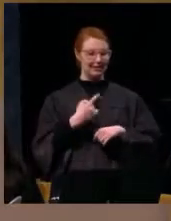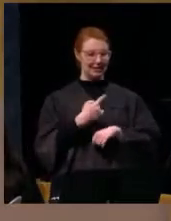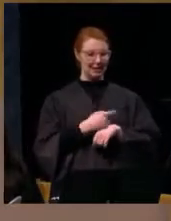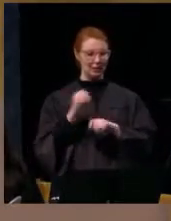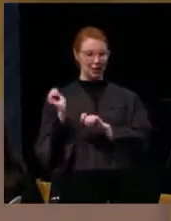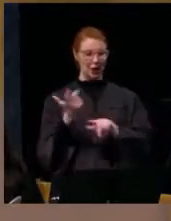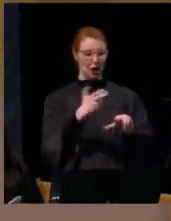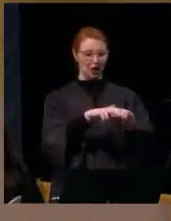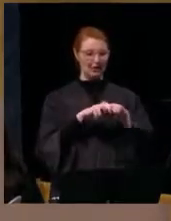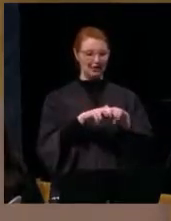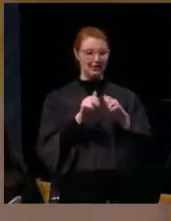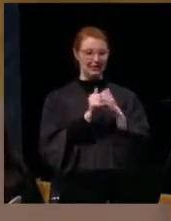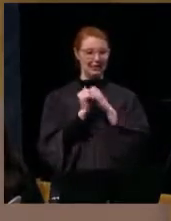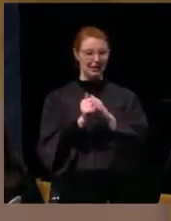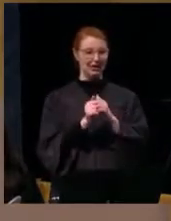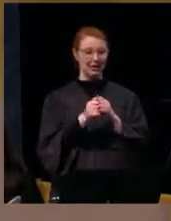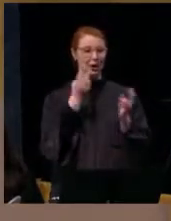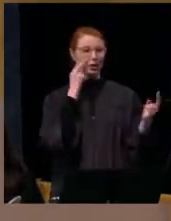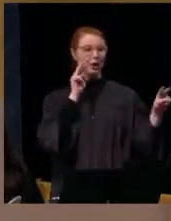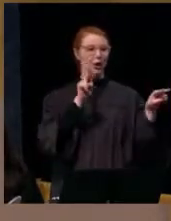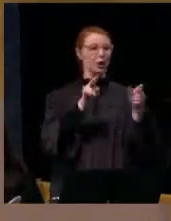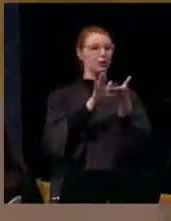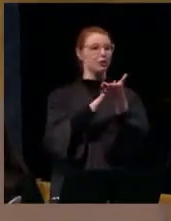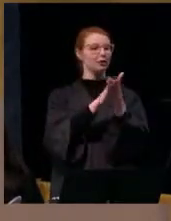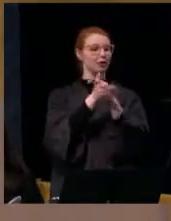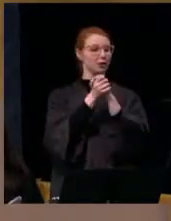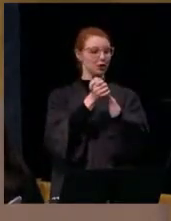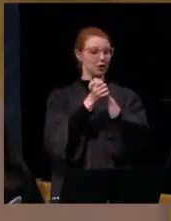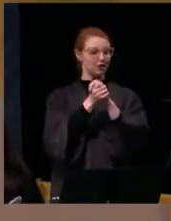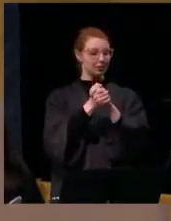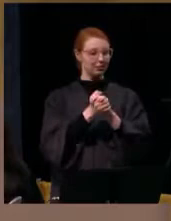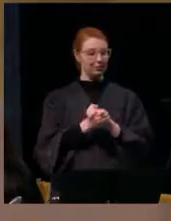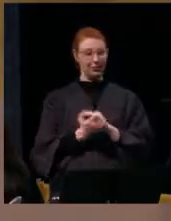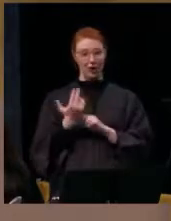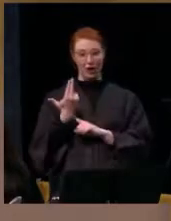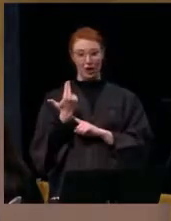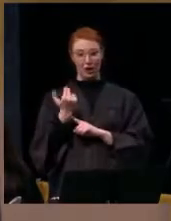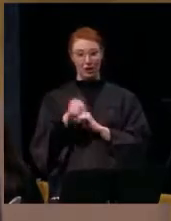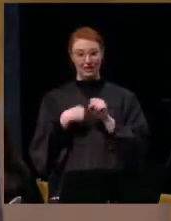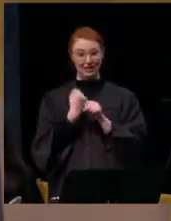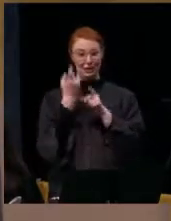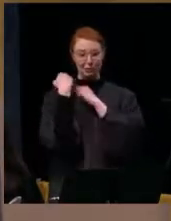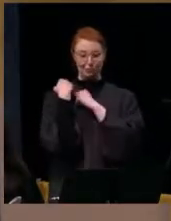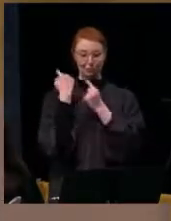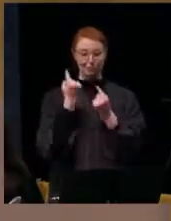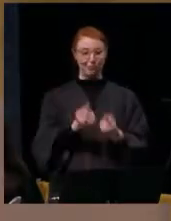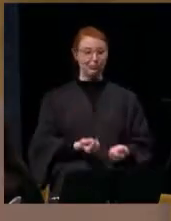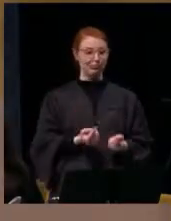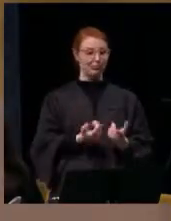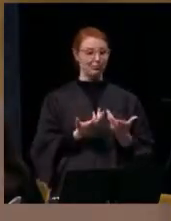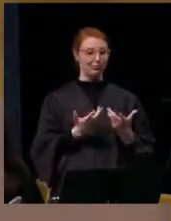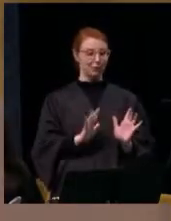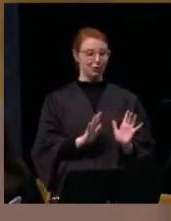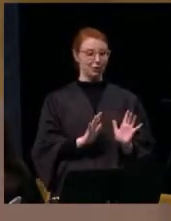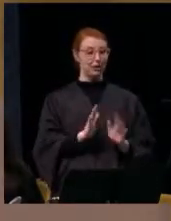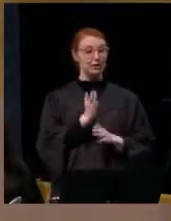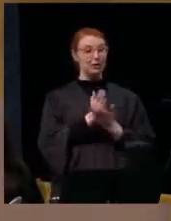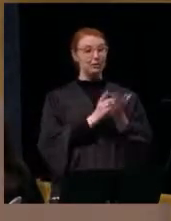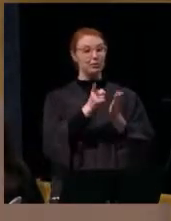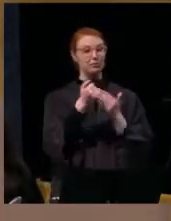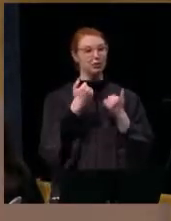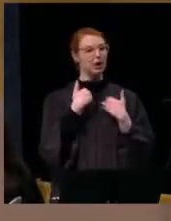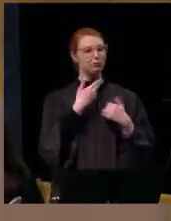sit here and congratulate you. 13 years have come and gone, some of you from a very traditional